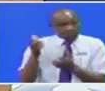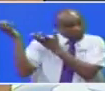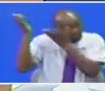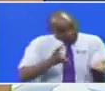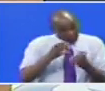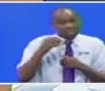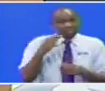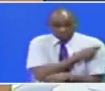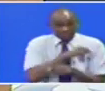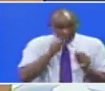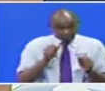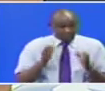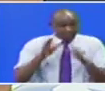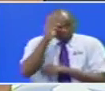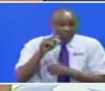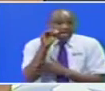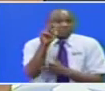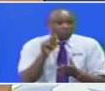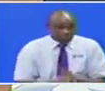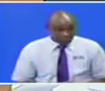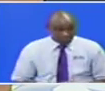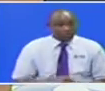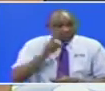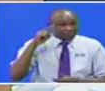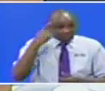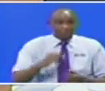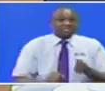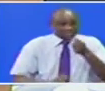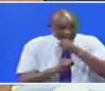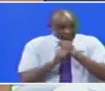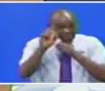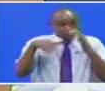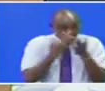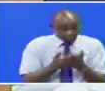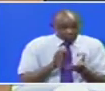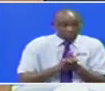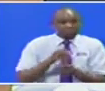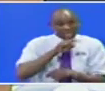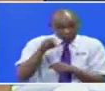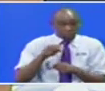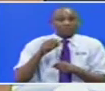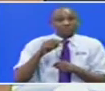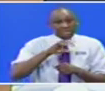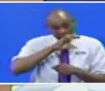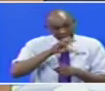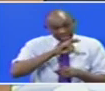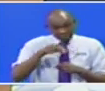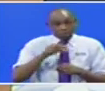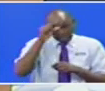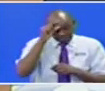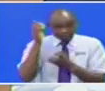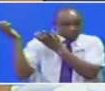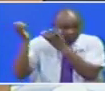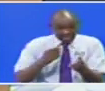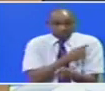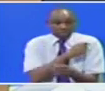hear from you tonight in our big queue. We're asking you whether you support that proposal from the national and county government to import